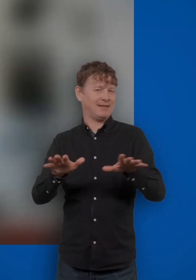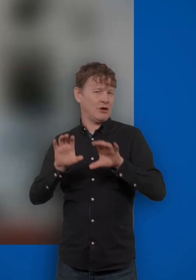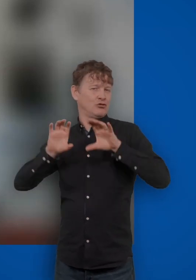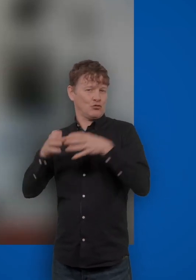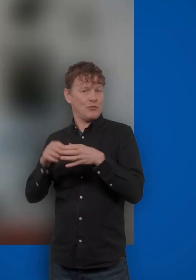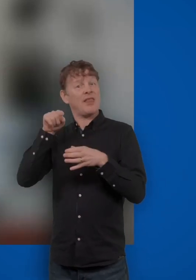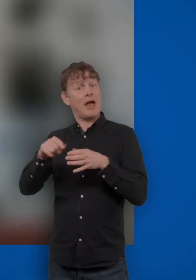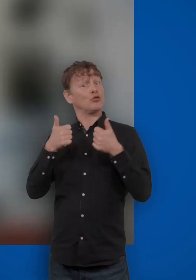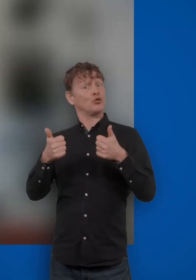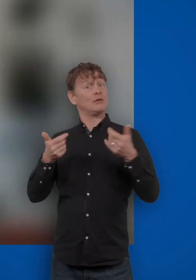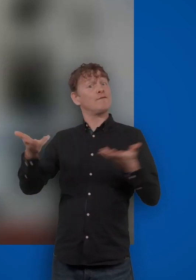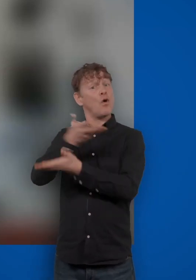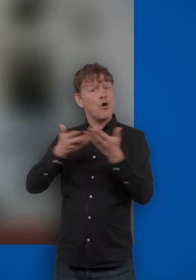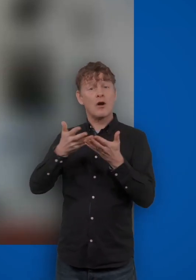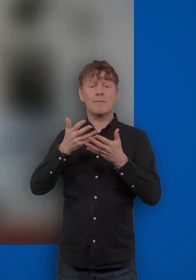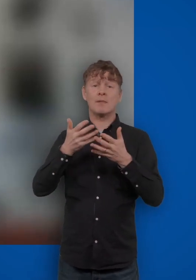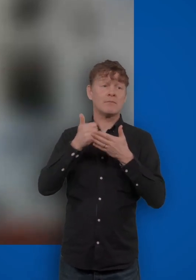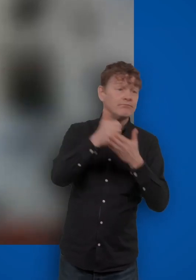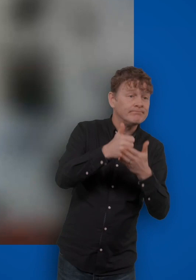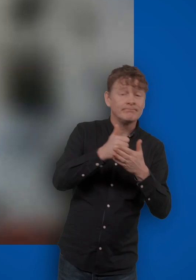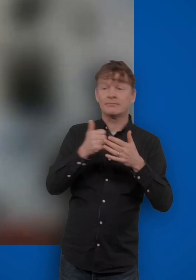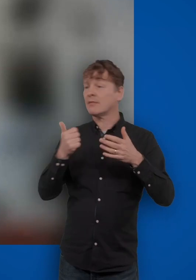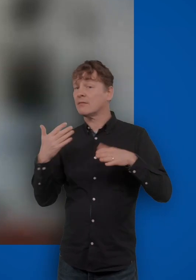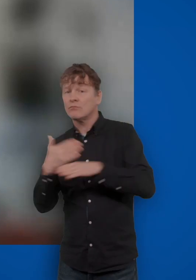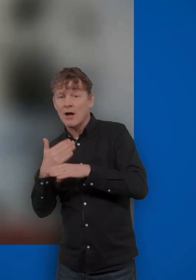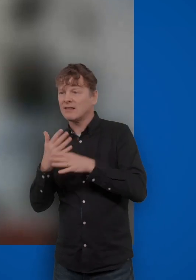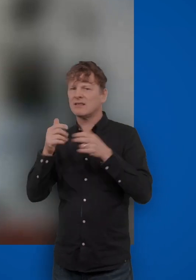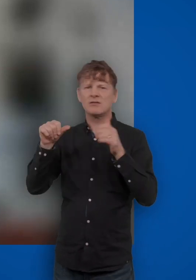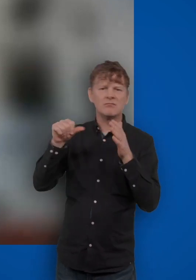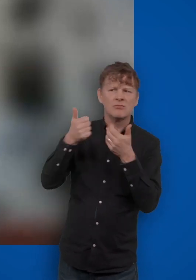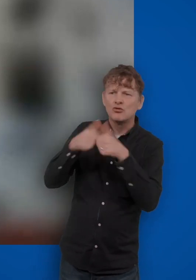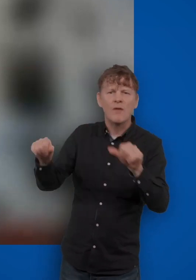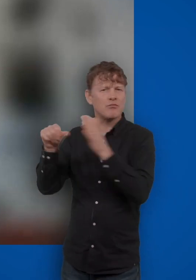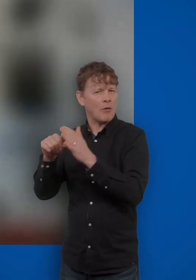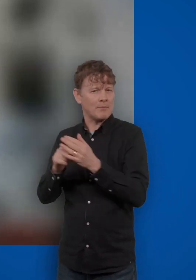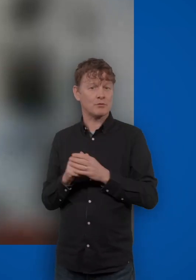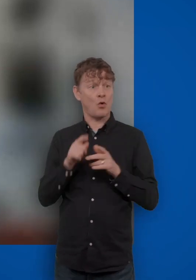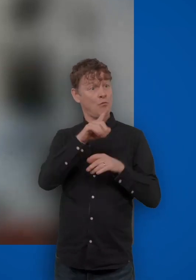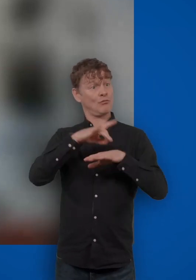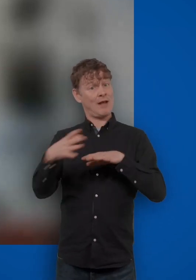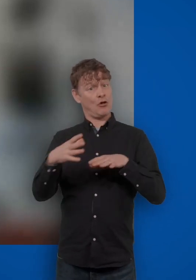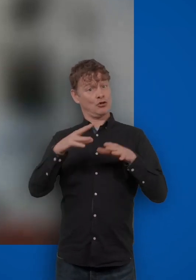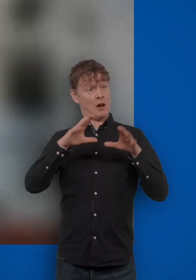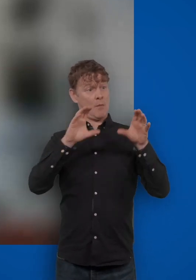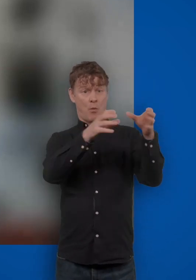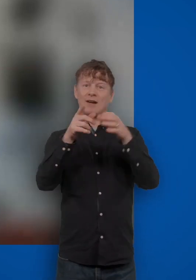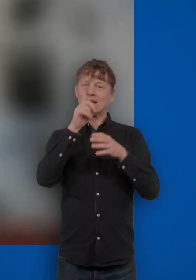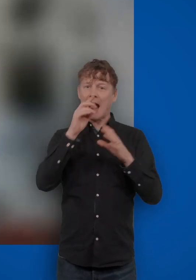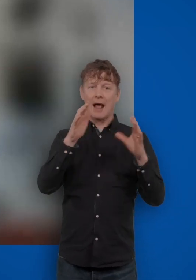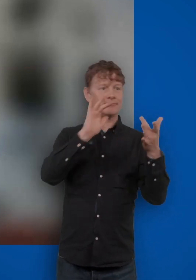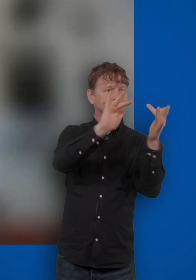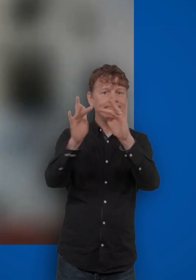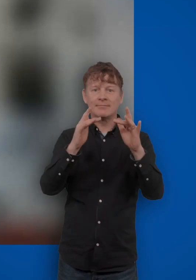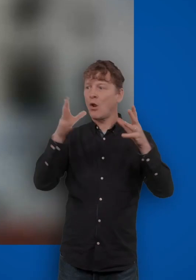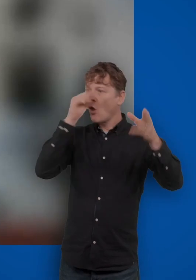forum for community of practice, mutual support, and problem solving. So our professional bodies are able to connect with and learn from